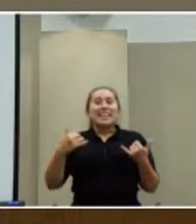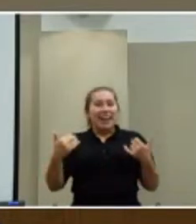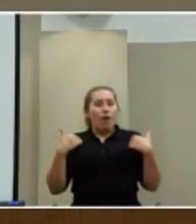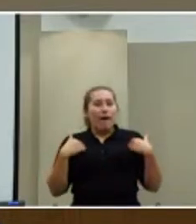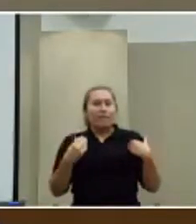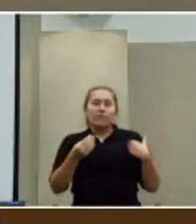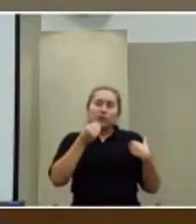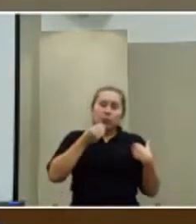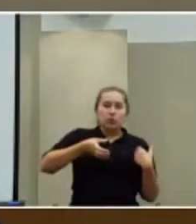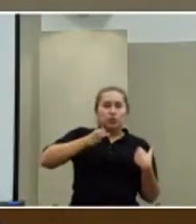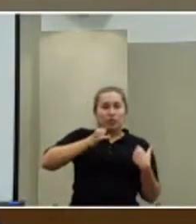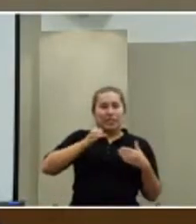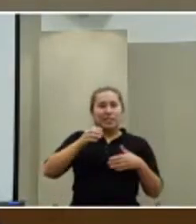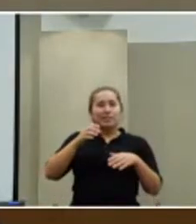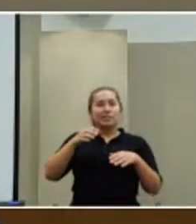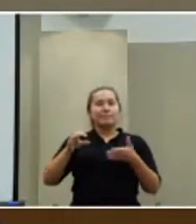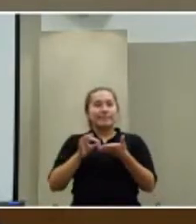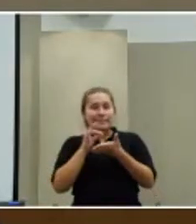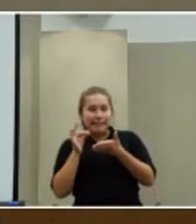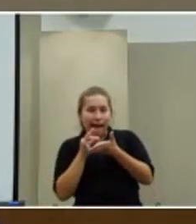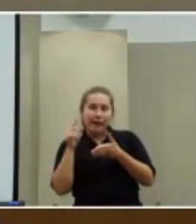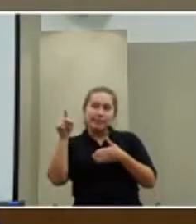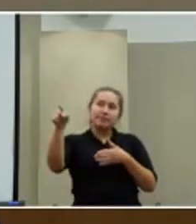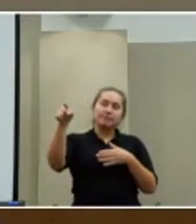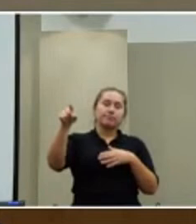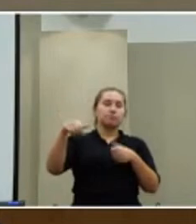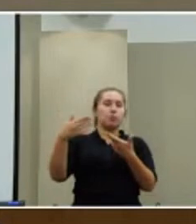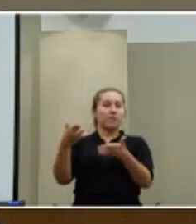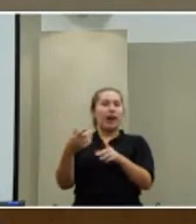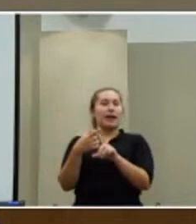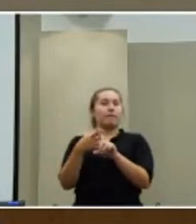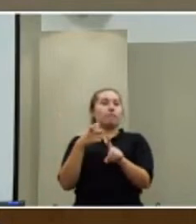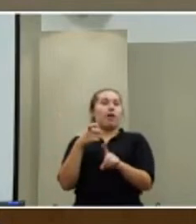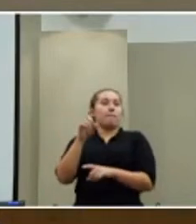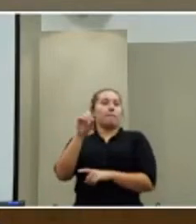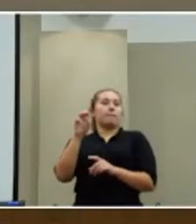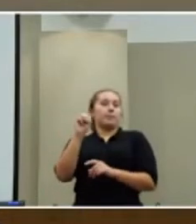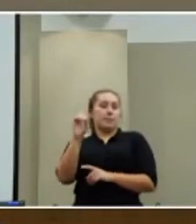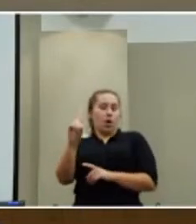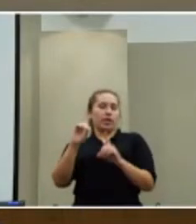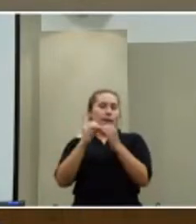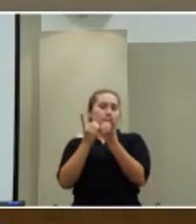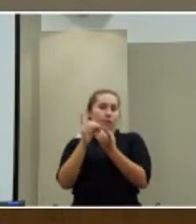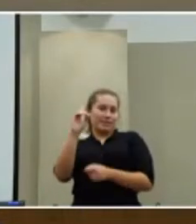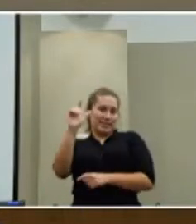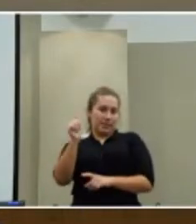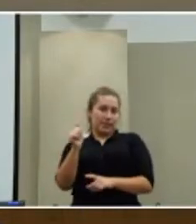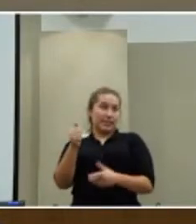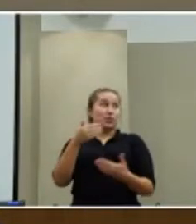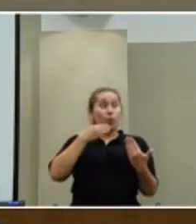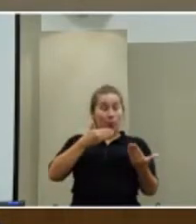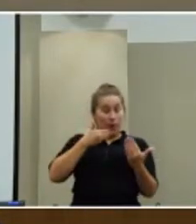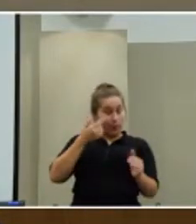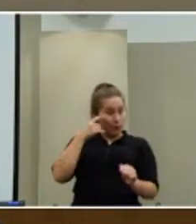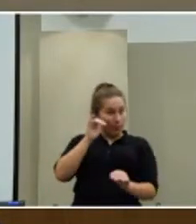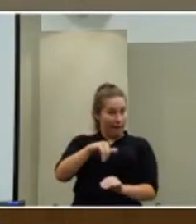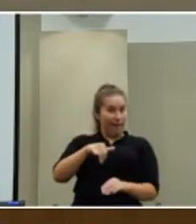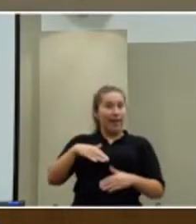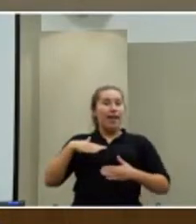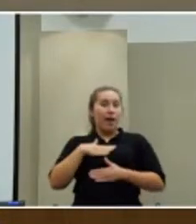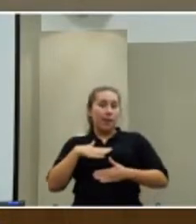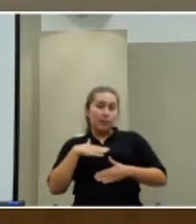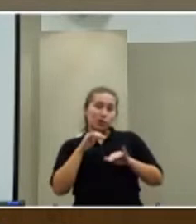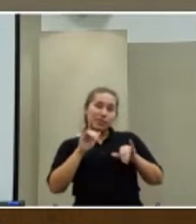be served. Snacks have been provided by the Maryland Department of Disabilities, and we want to thank you for that and appreciate